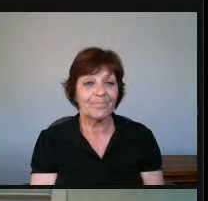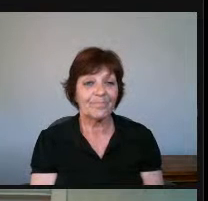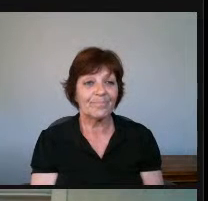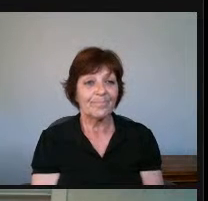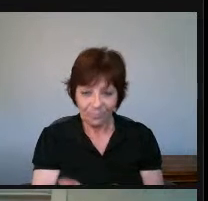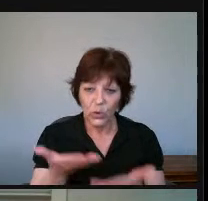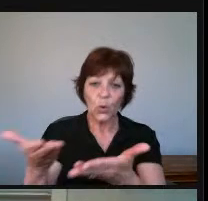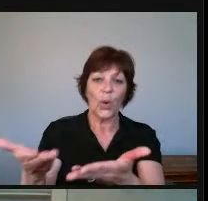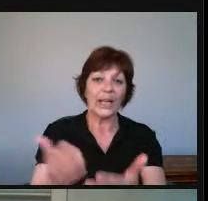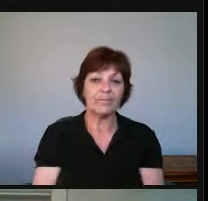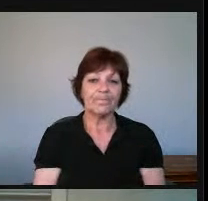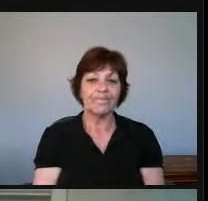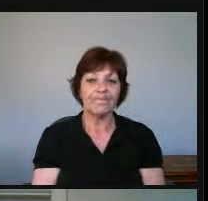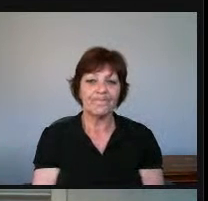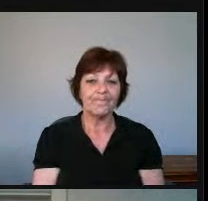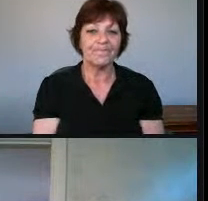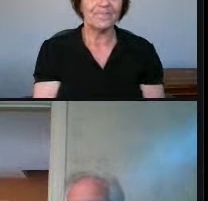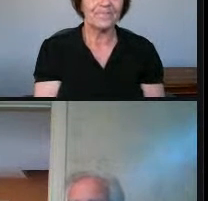Yeah, go ahead.